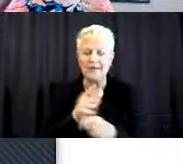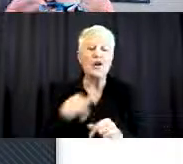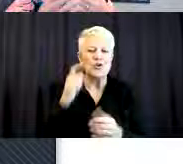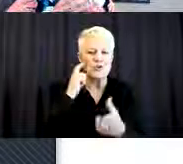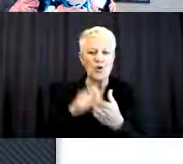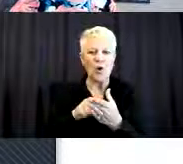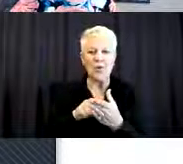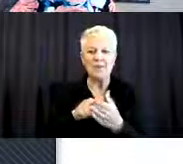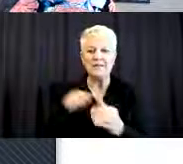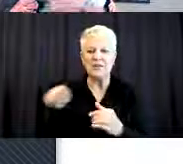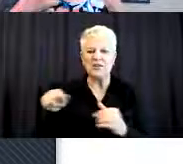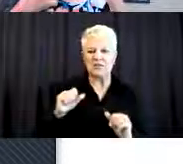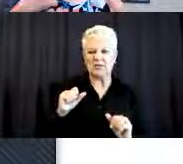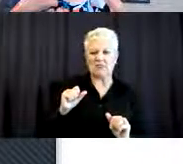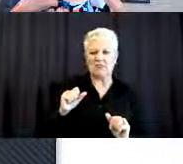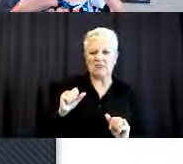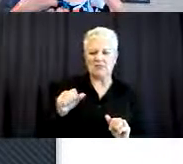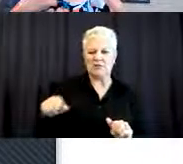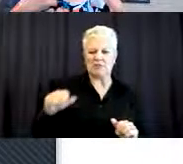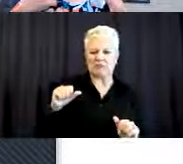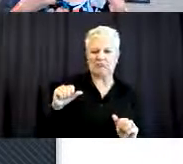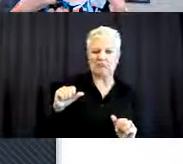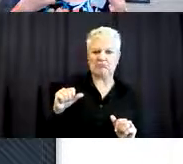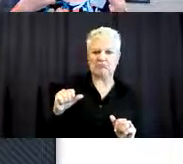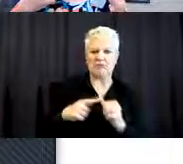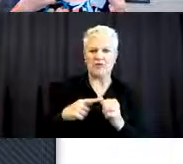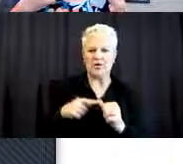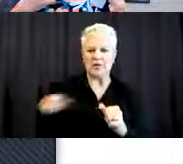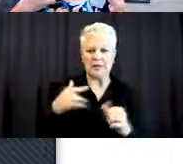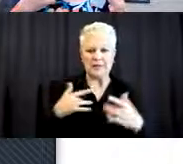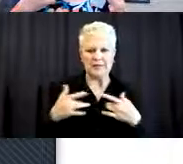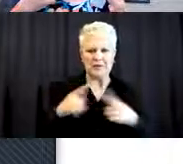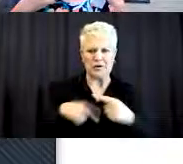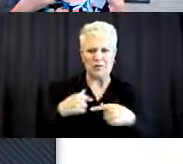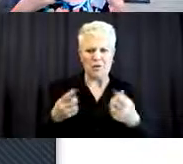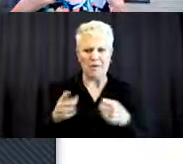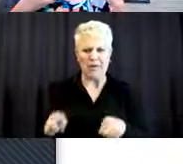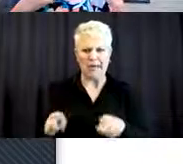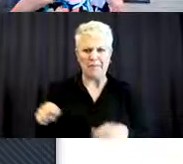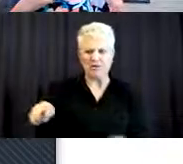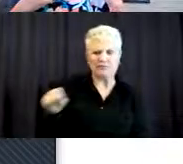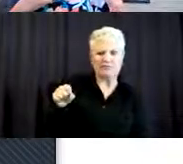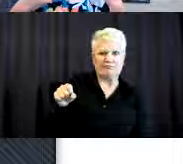was very guarded with her hands at first. She really was a little concerned about what was going to happen.